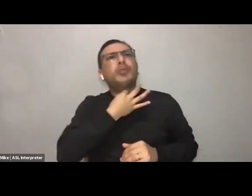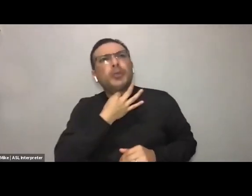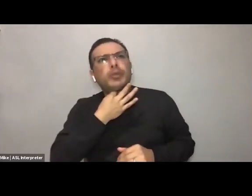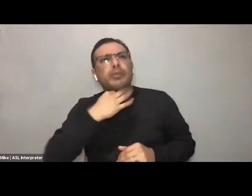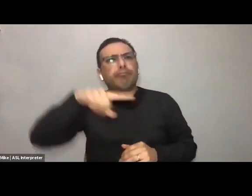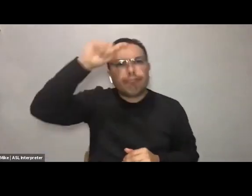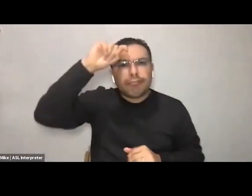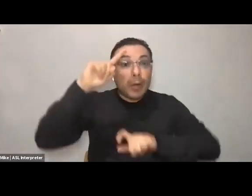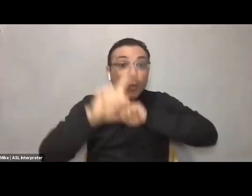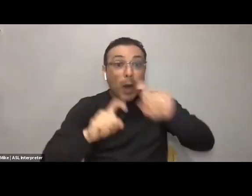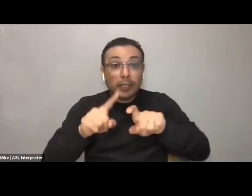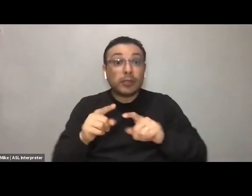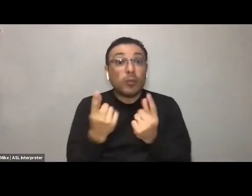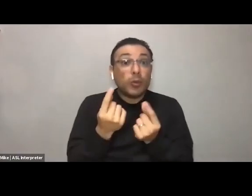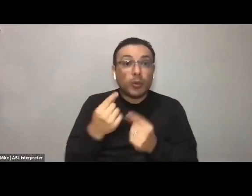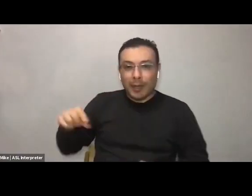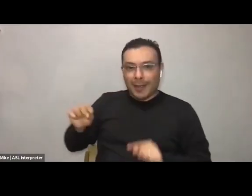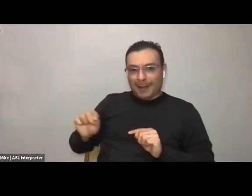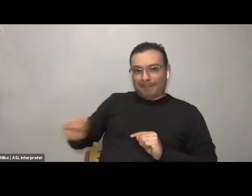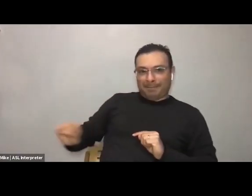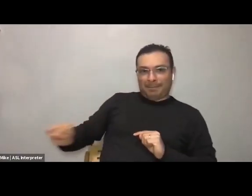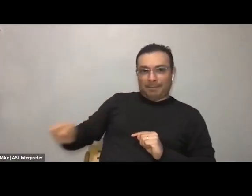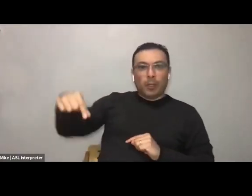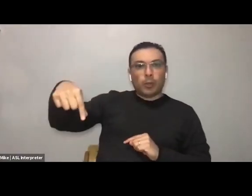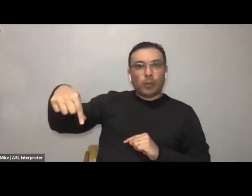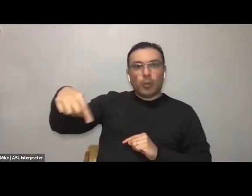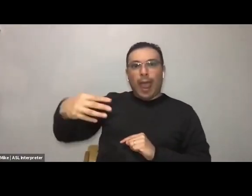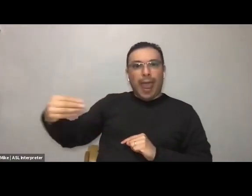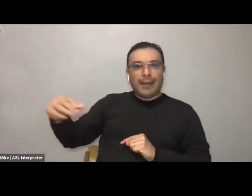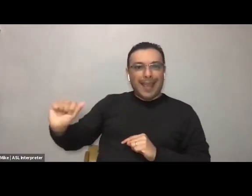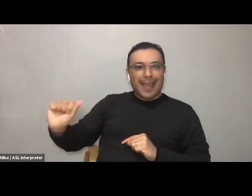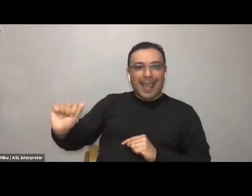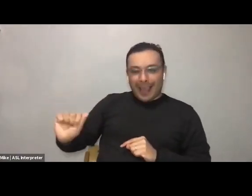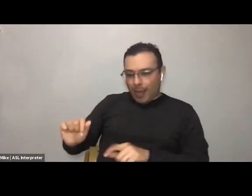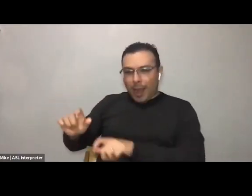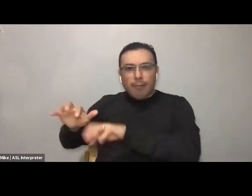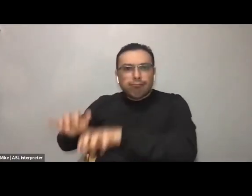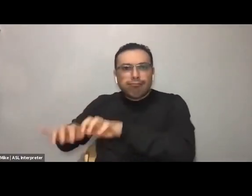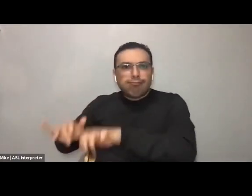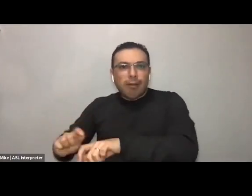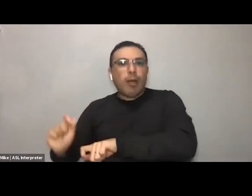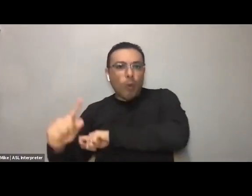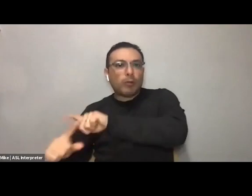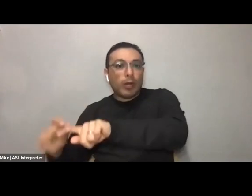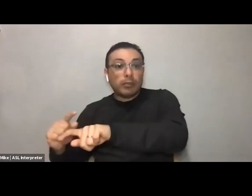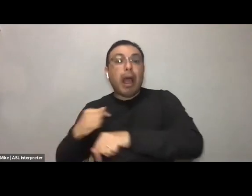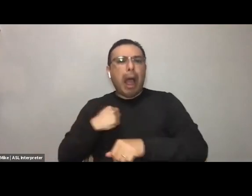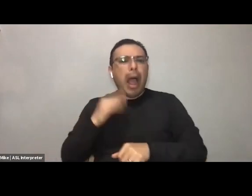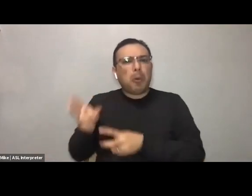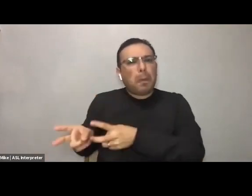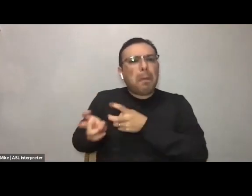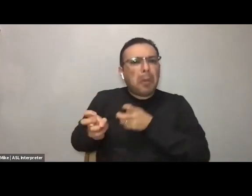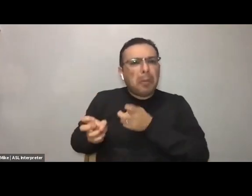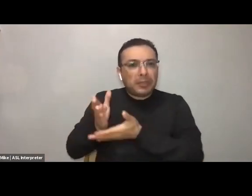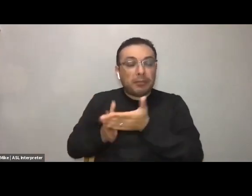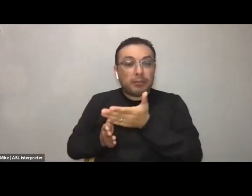feature at any time, and I'll be asking our presenters some of them at various times throughout the program. If